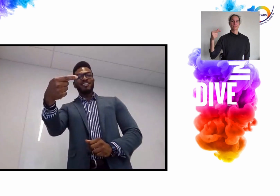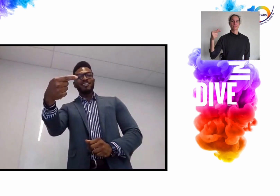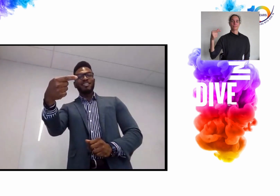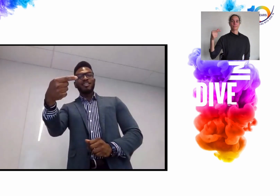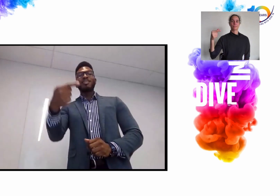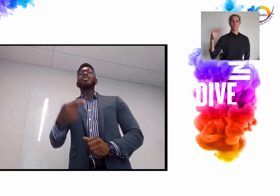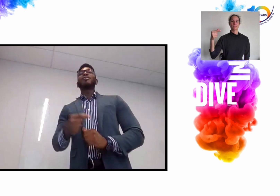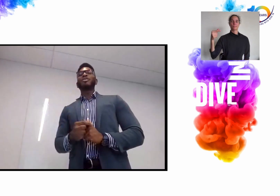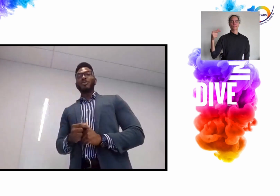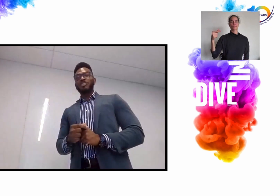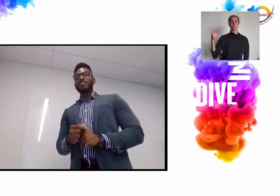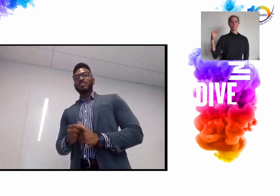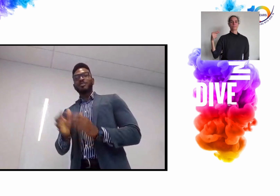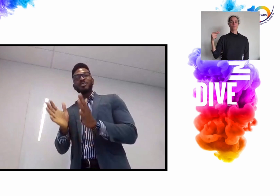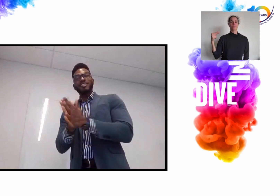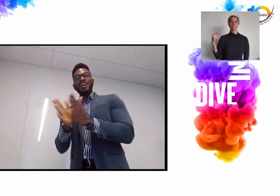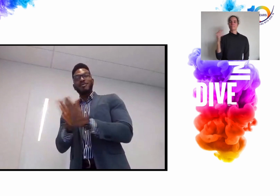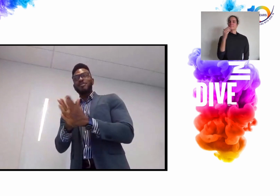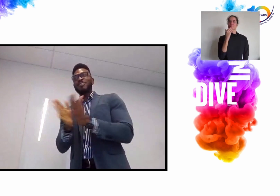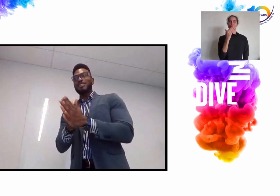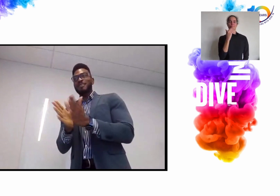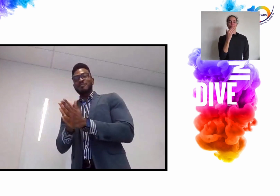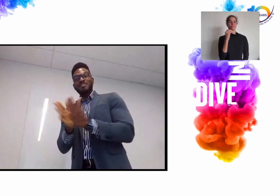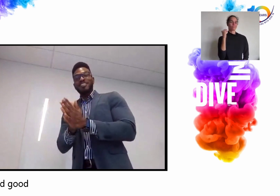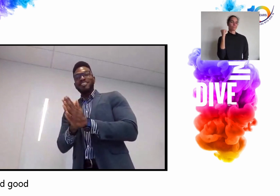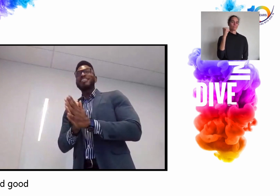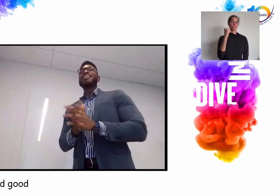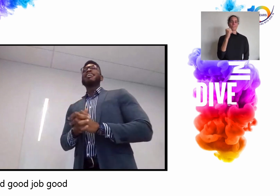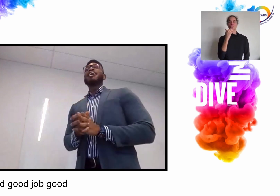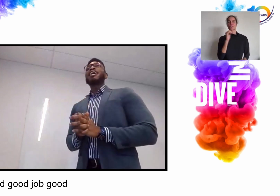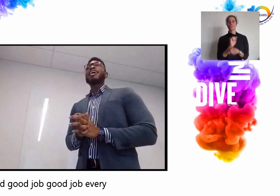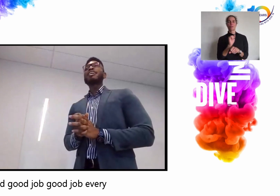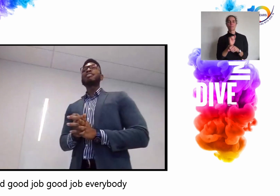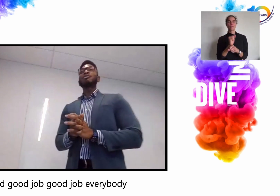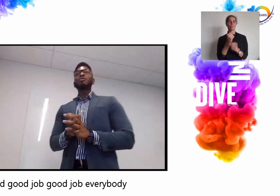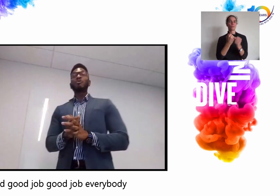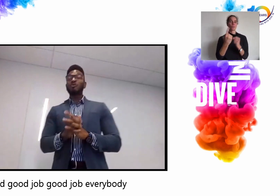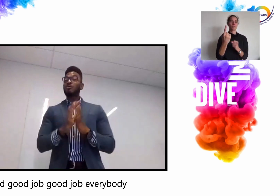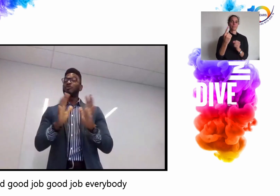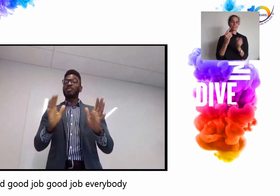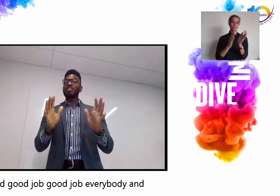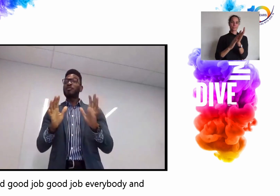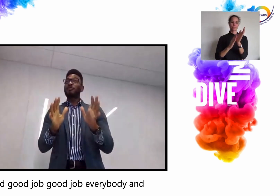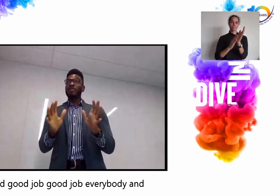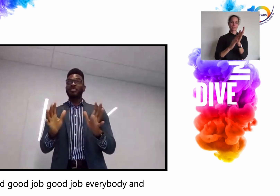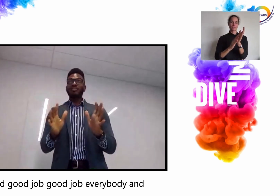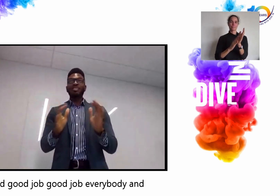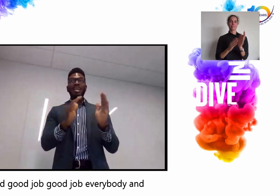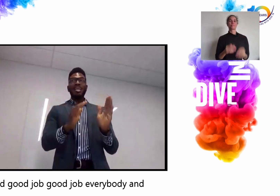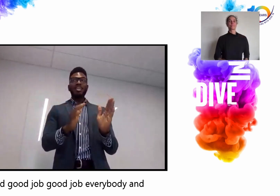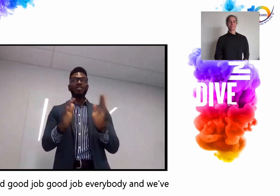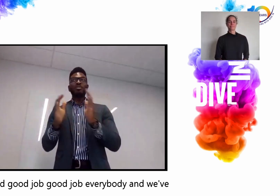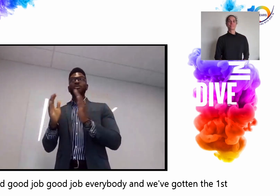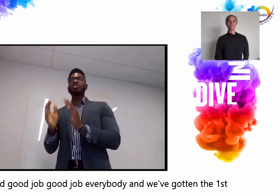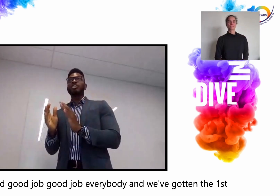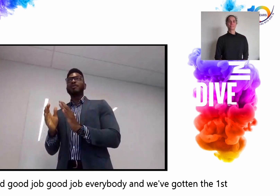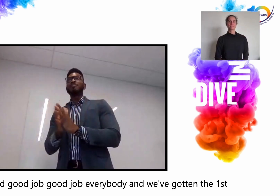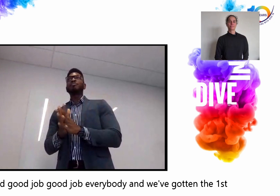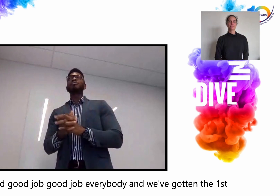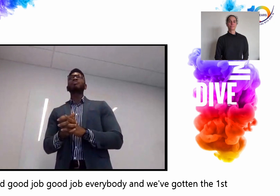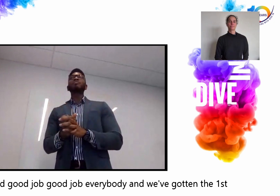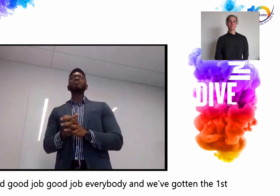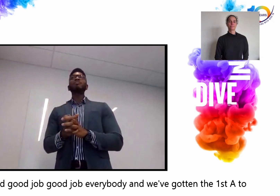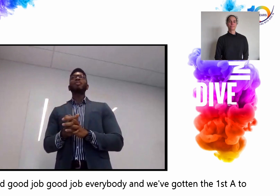G. Good, good, good job. Good job, everybody. And we've gotten the first A to